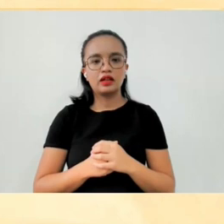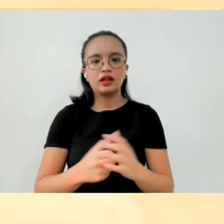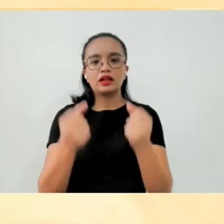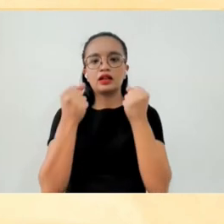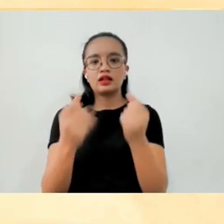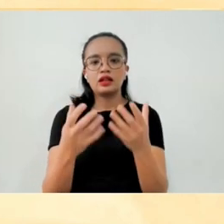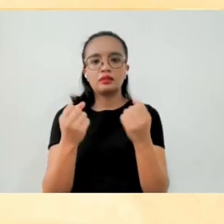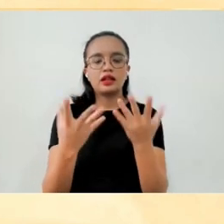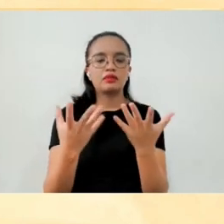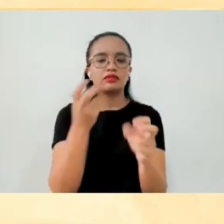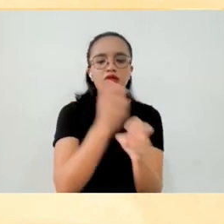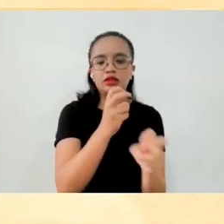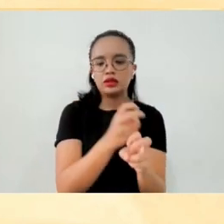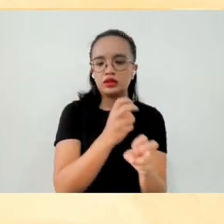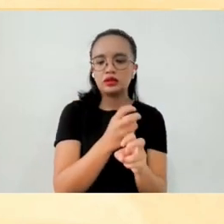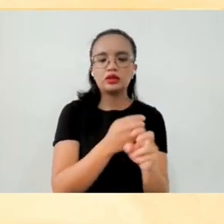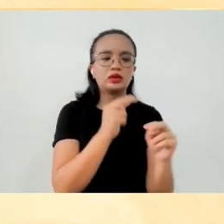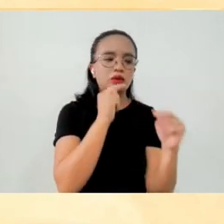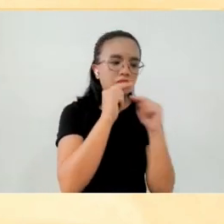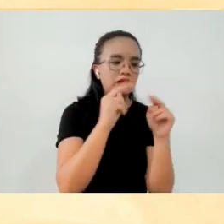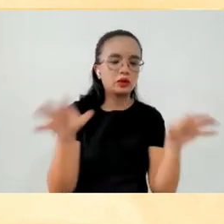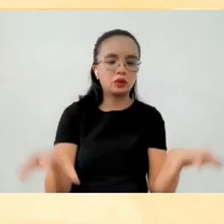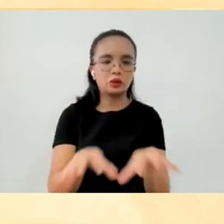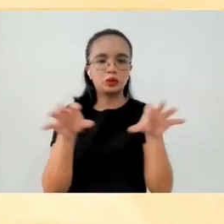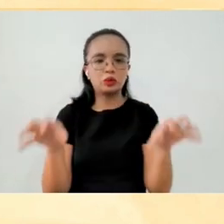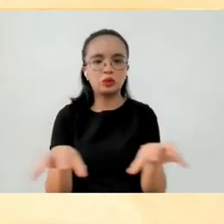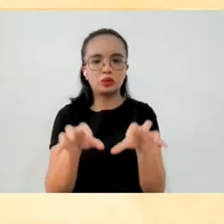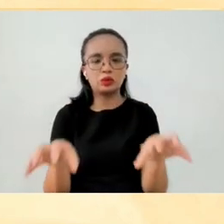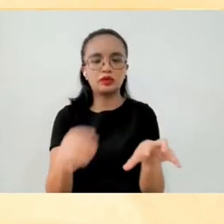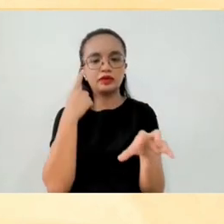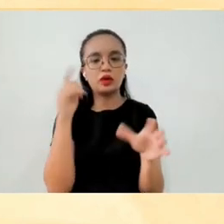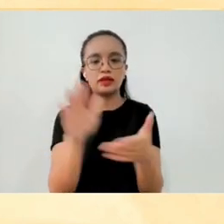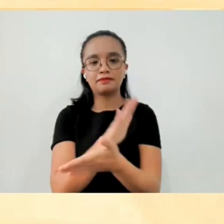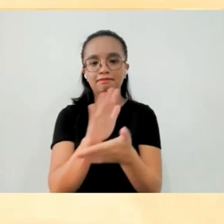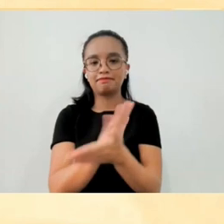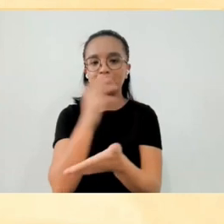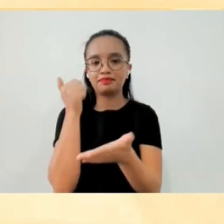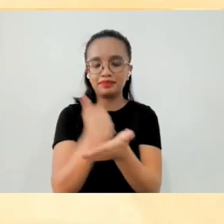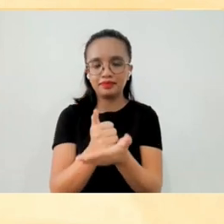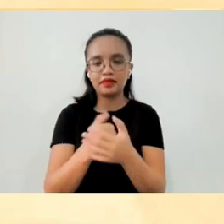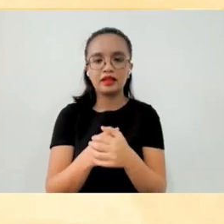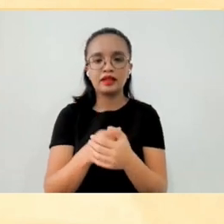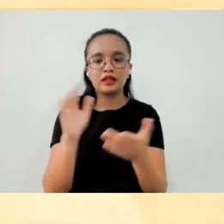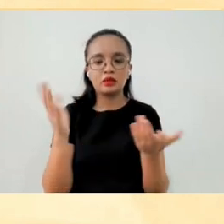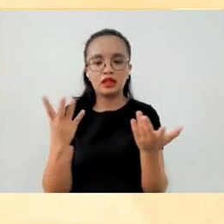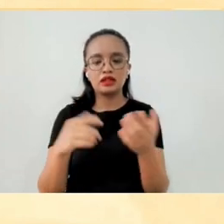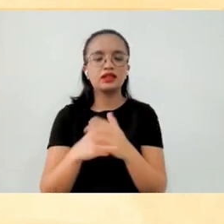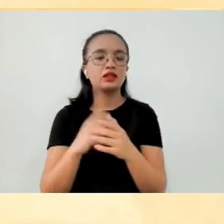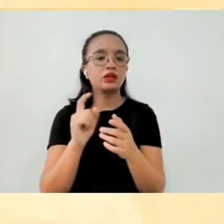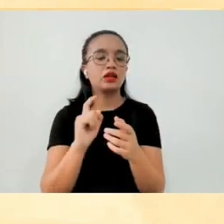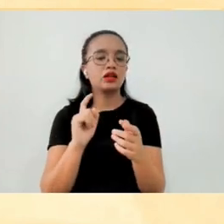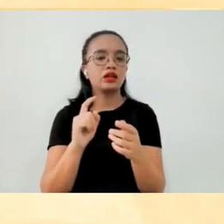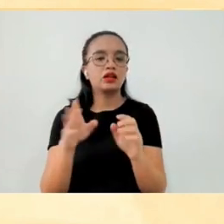difficult negotiations and tireless efforts towards resolution have culminated in the ratification of